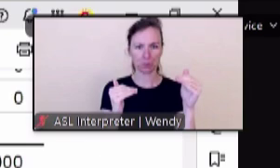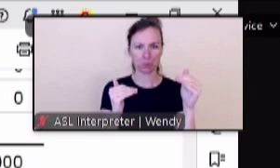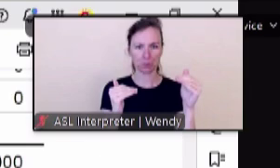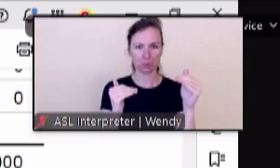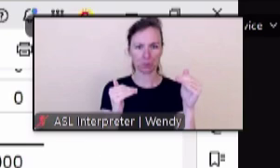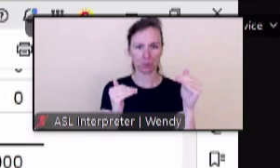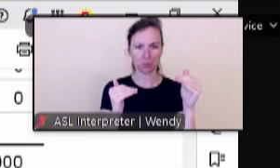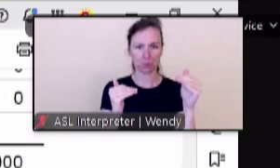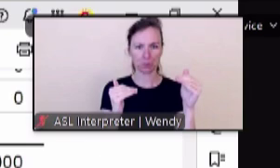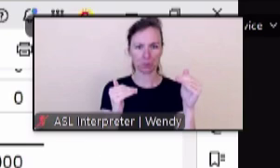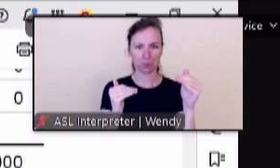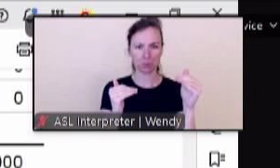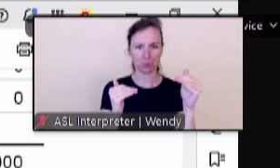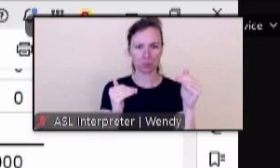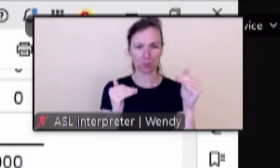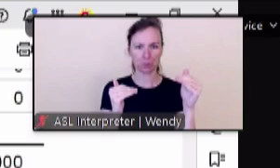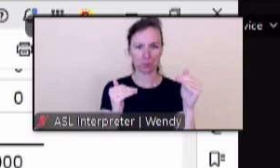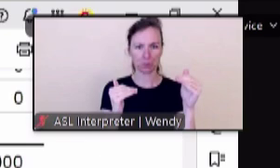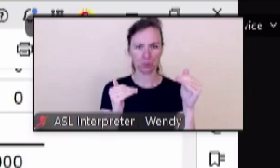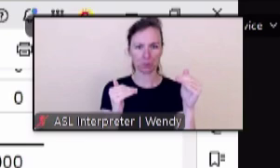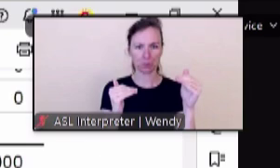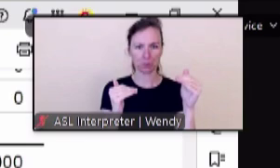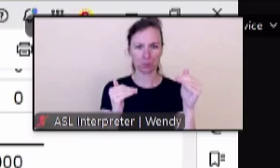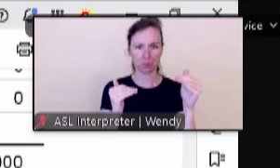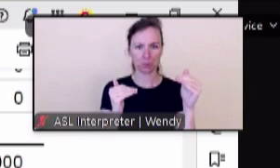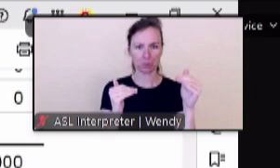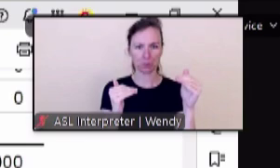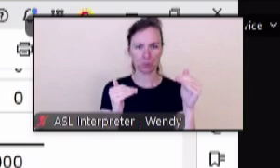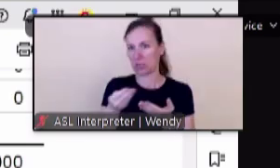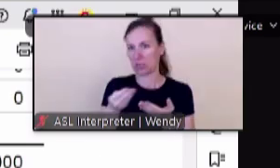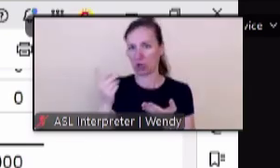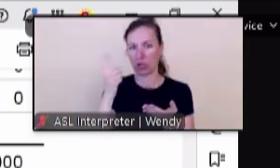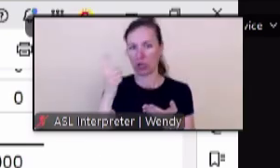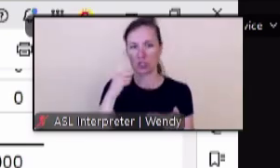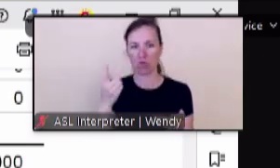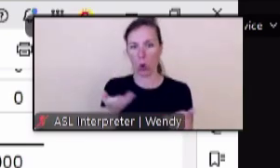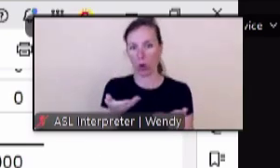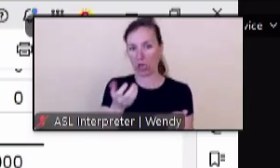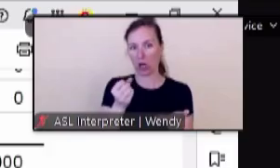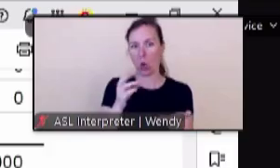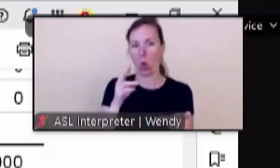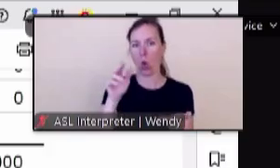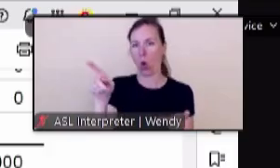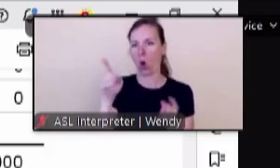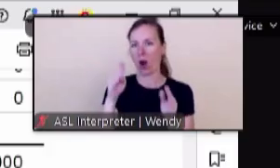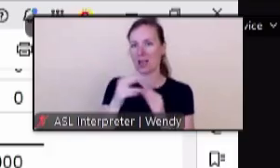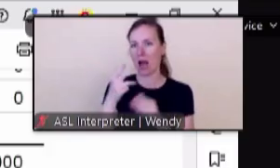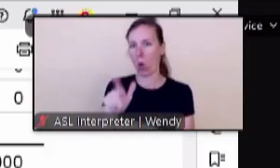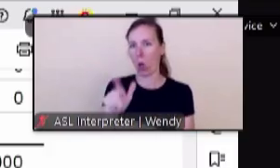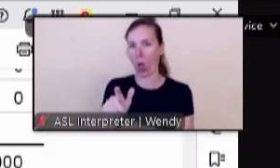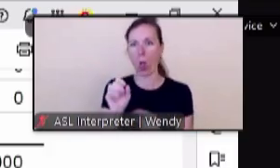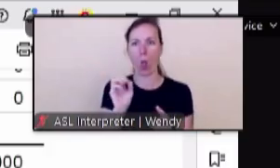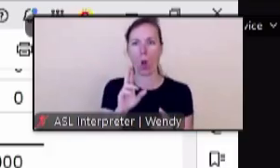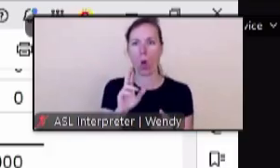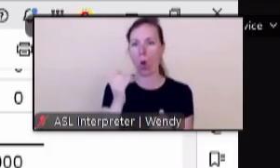purchase supplies for here at Town Hall, or in the event that we have those